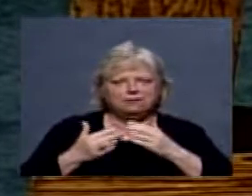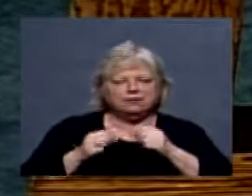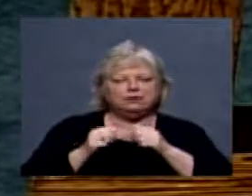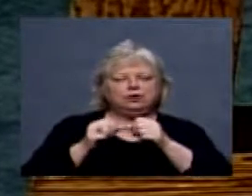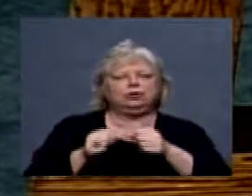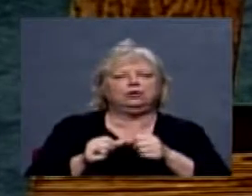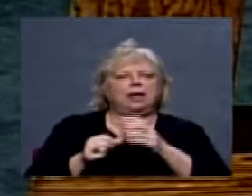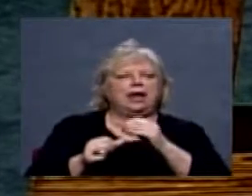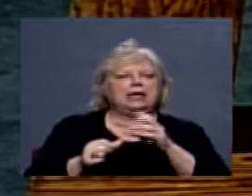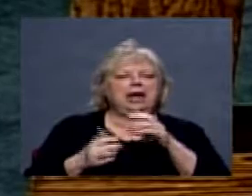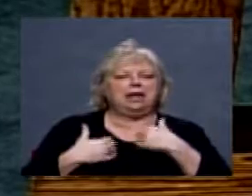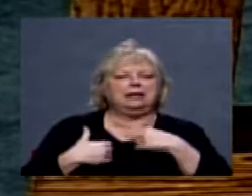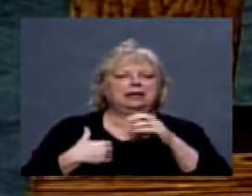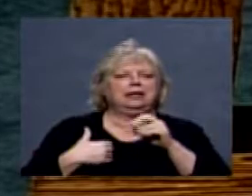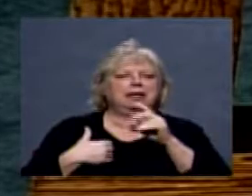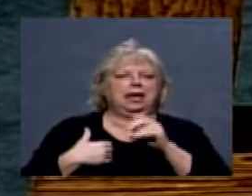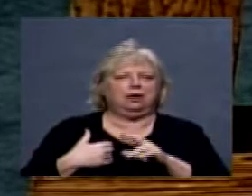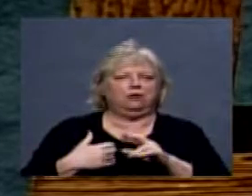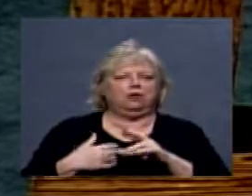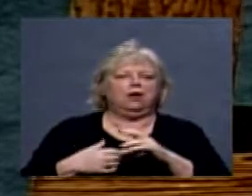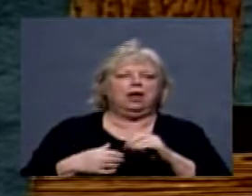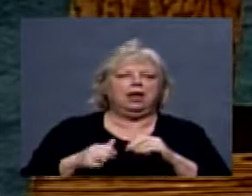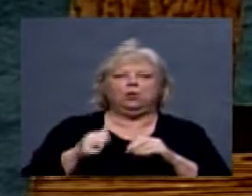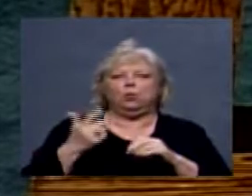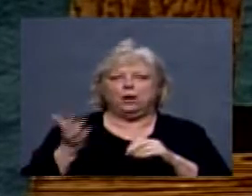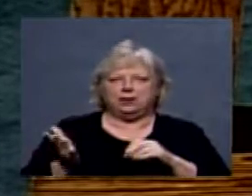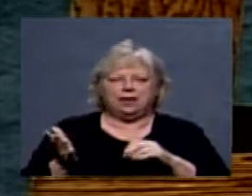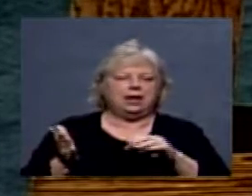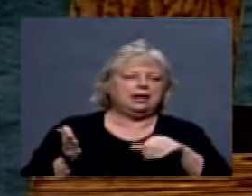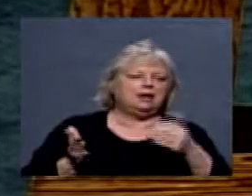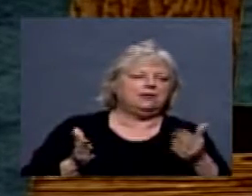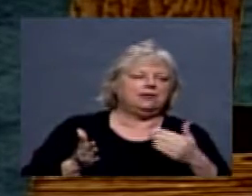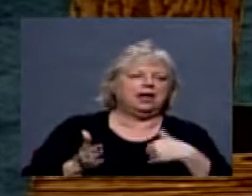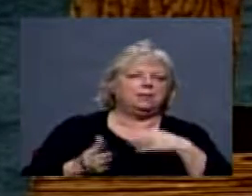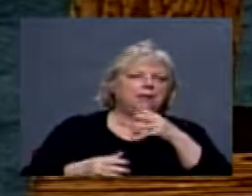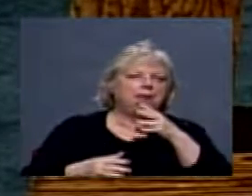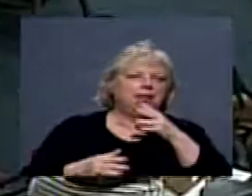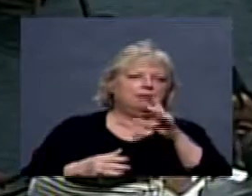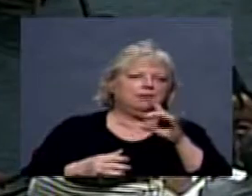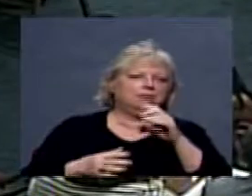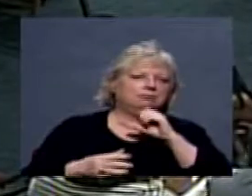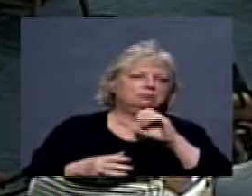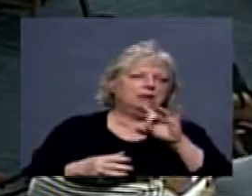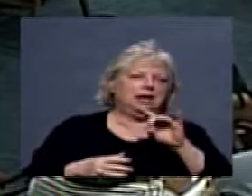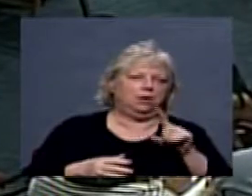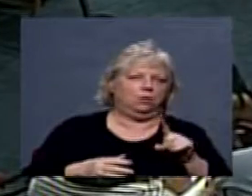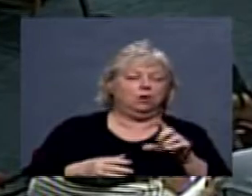me, and my mother, who's 81, is on the other hand of me. So thank you for your time. Thank you.